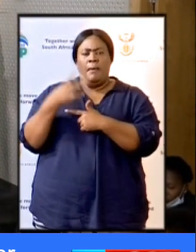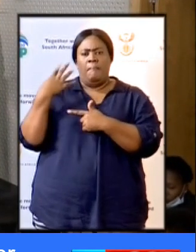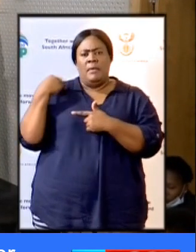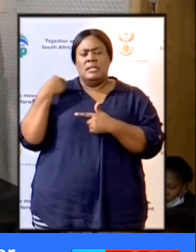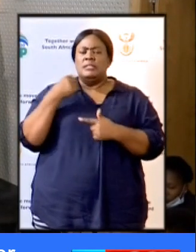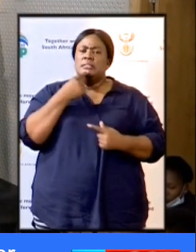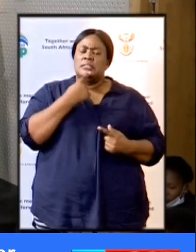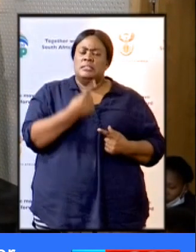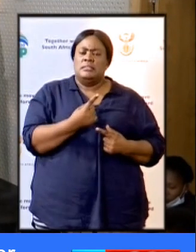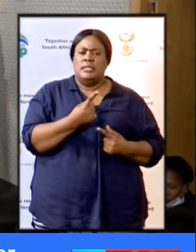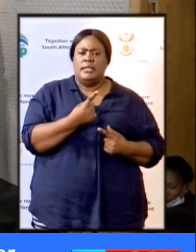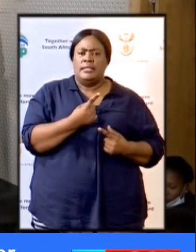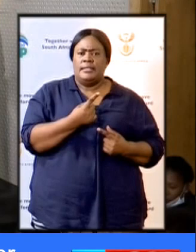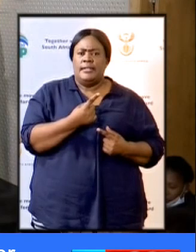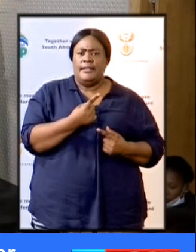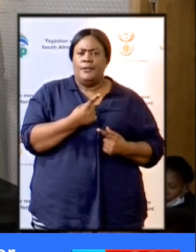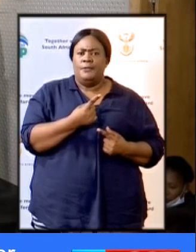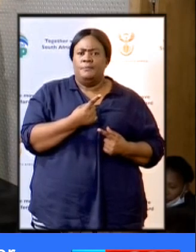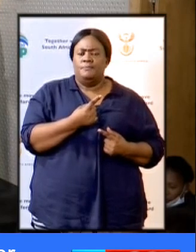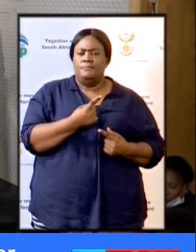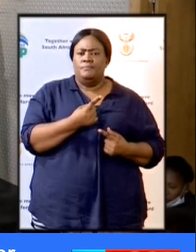mentioned that